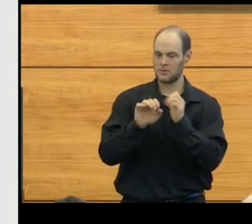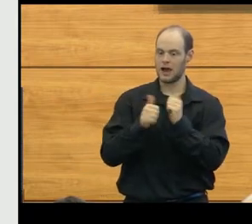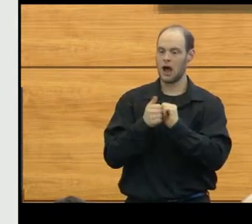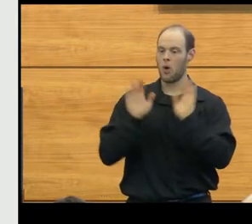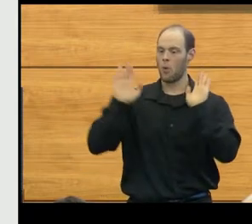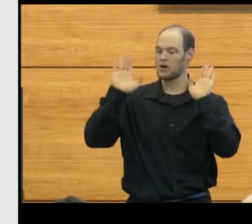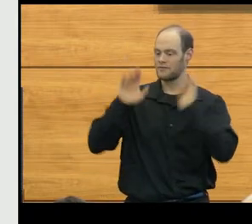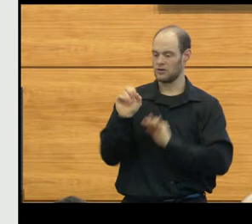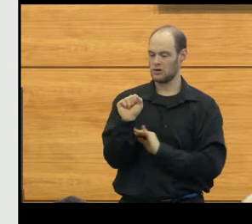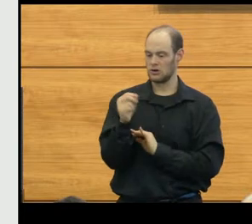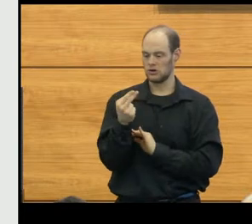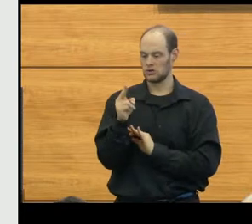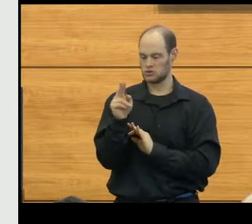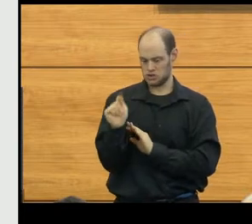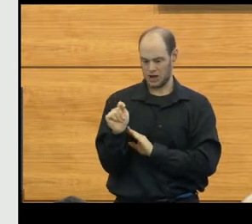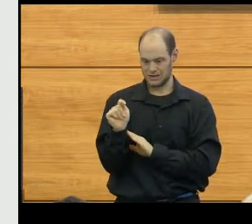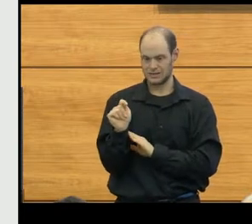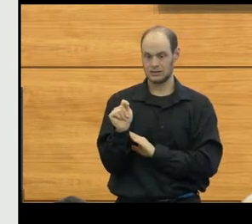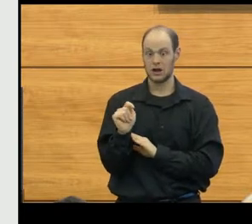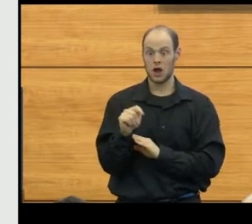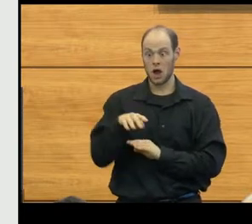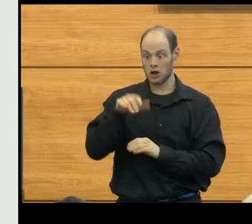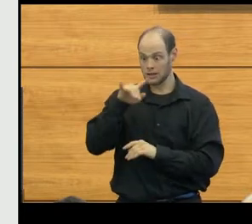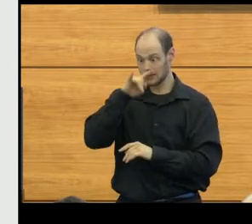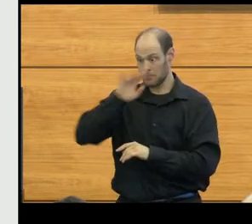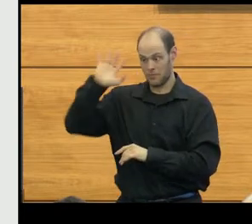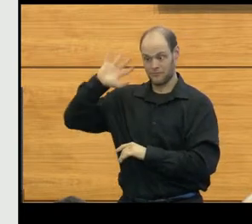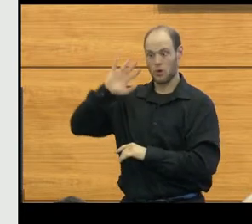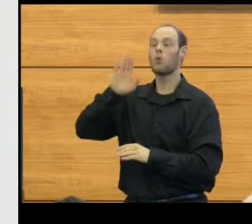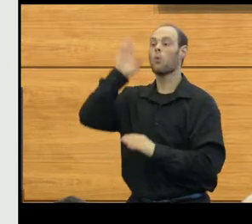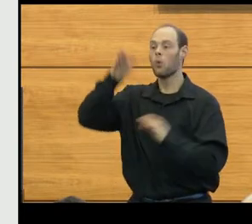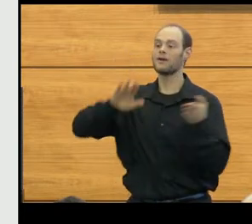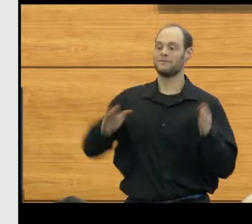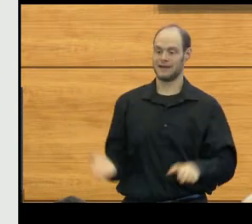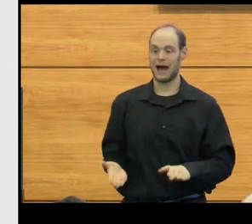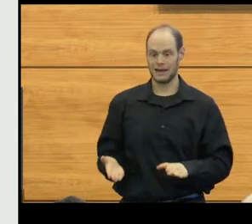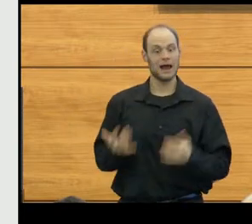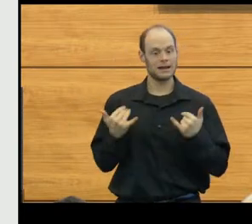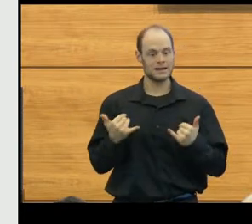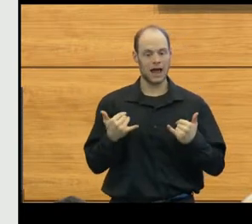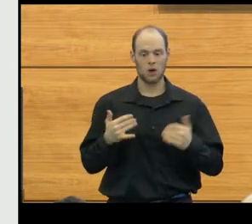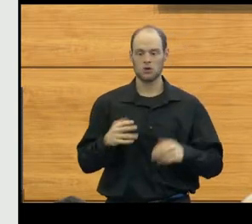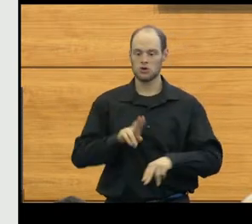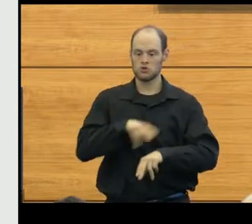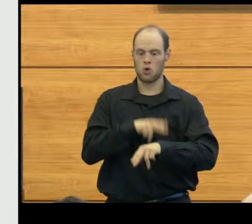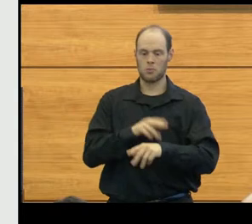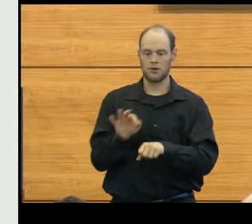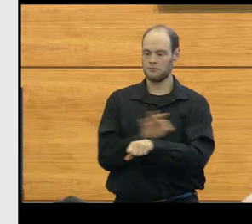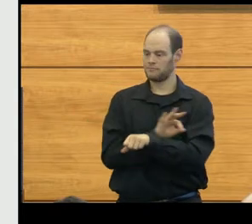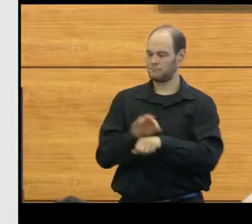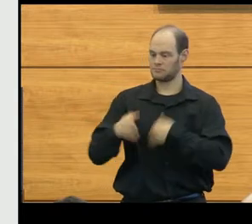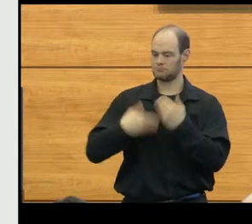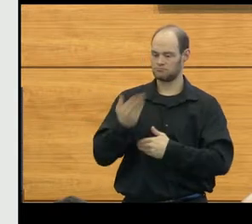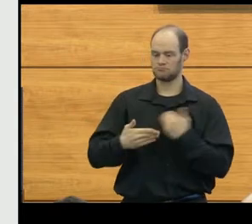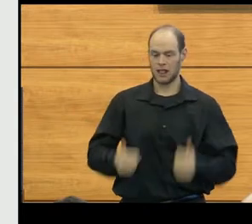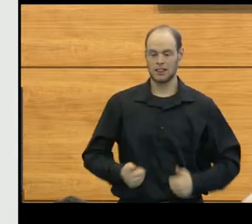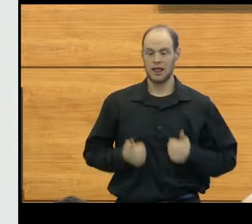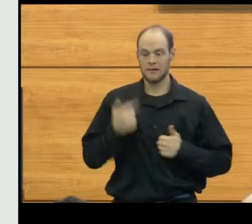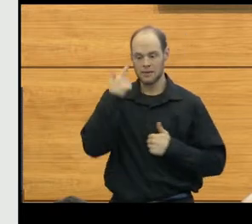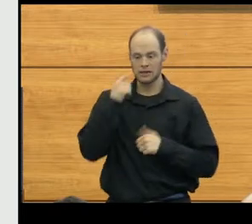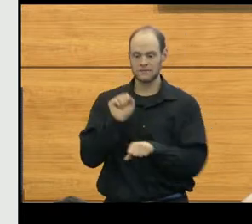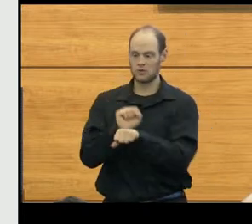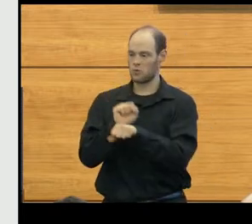wonderful a shunt can be. Here's a child who would have died in years past, who now has a normal functioning life because of a working